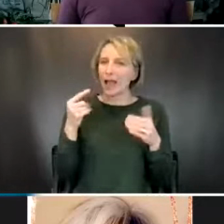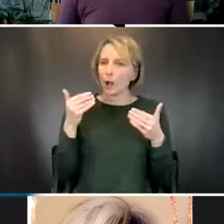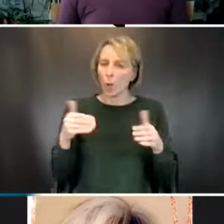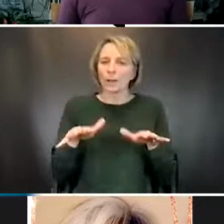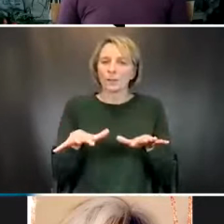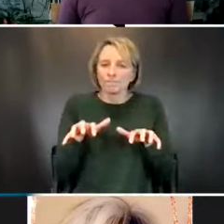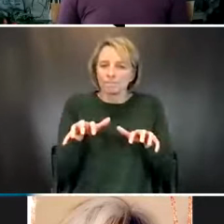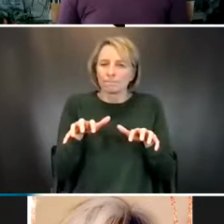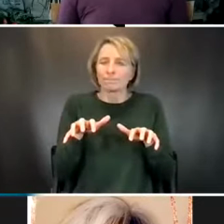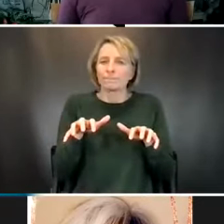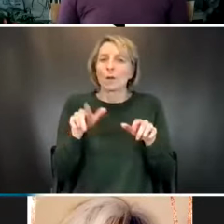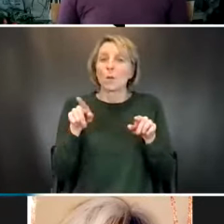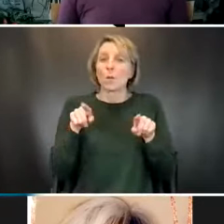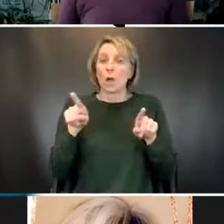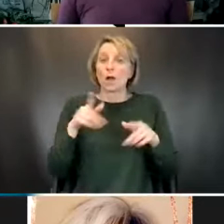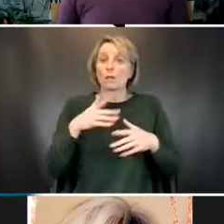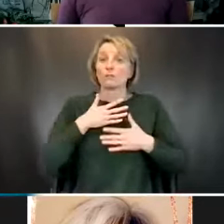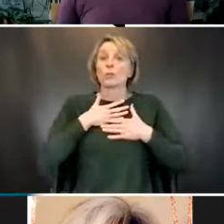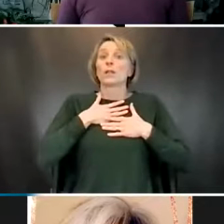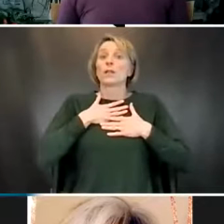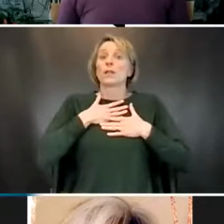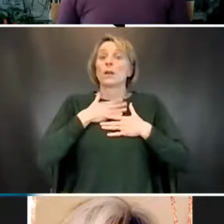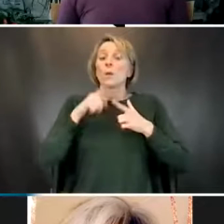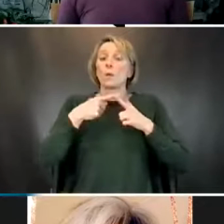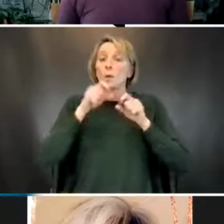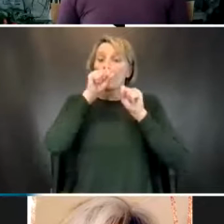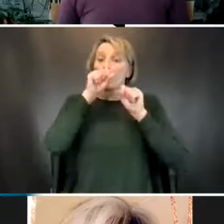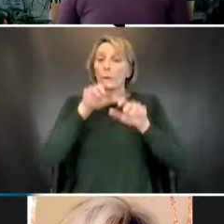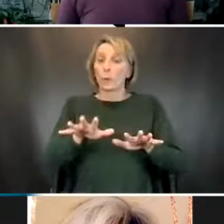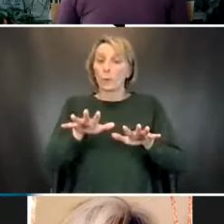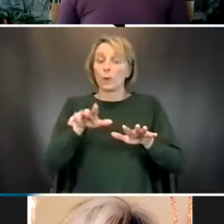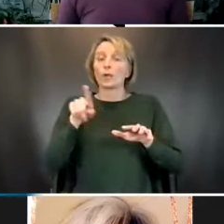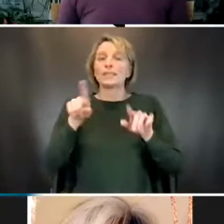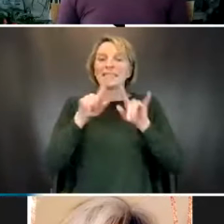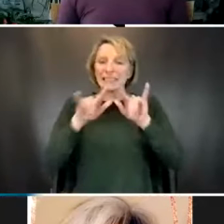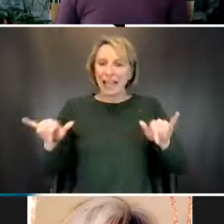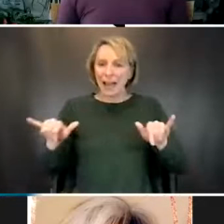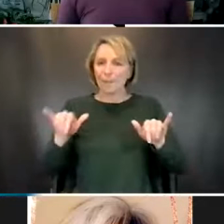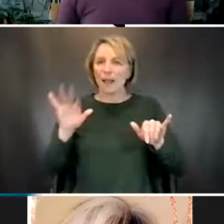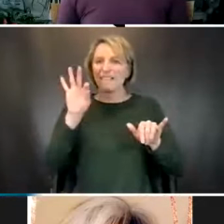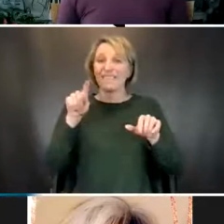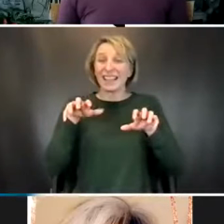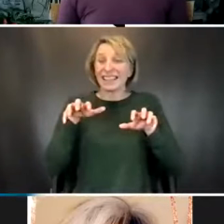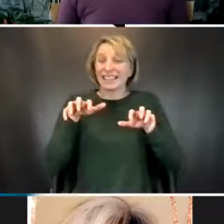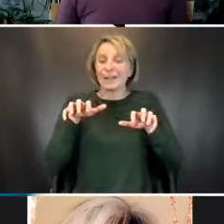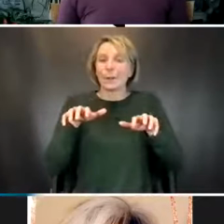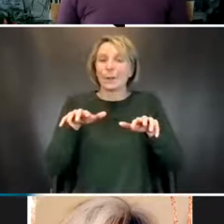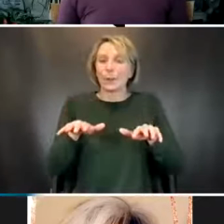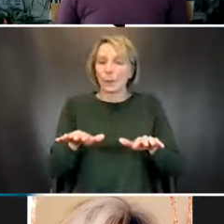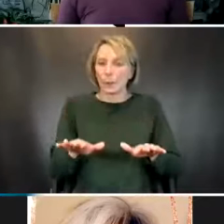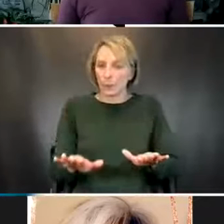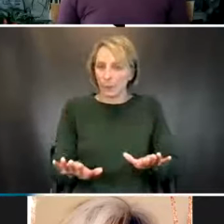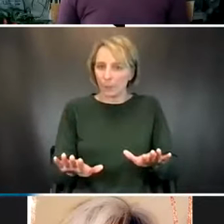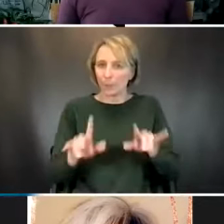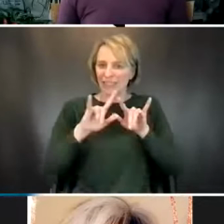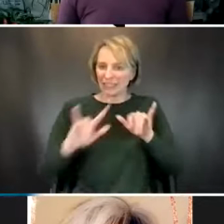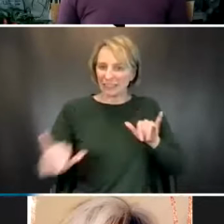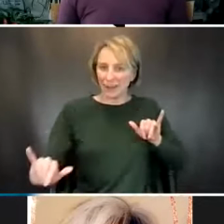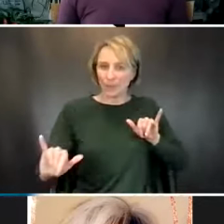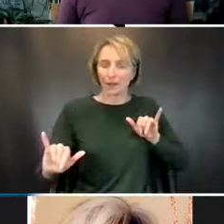you exhale, release that tightness in the feet and the legs, and